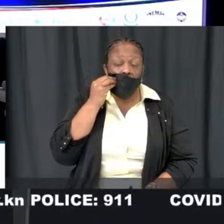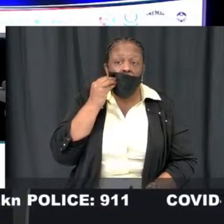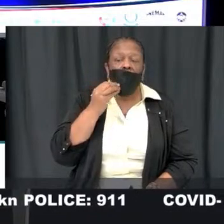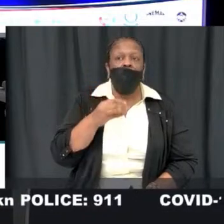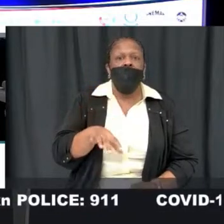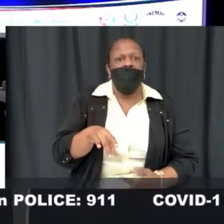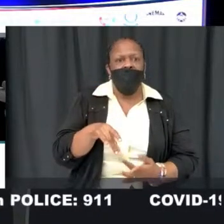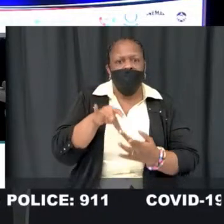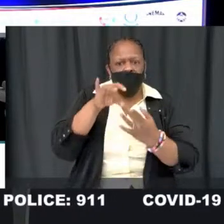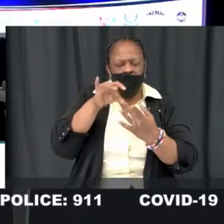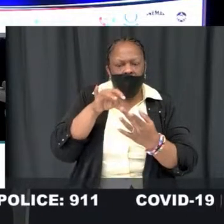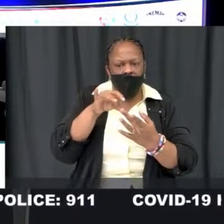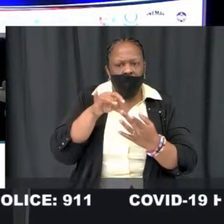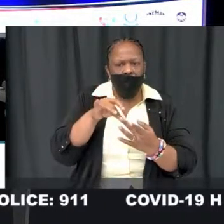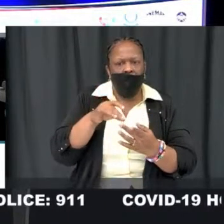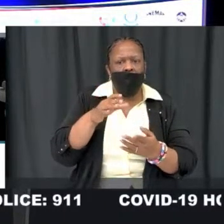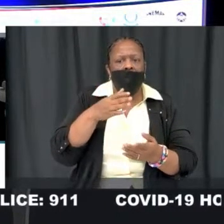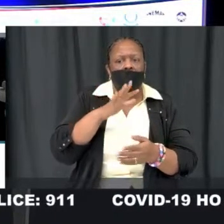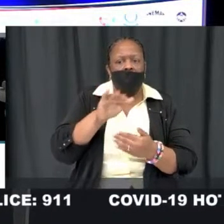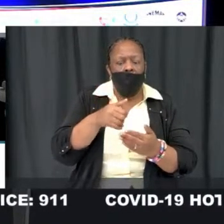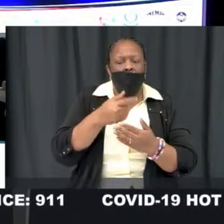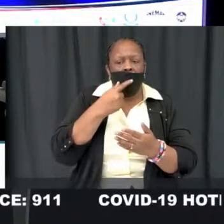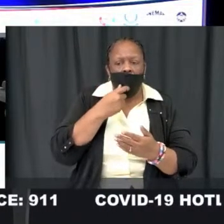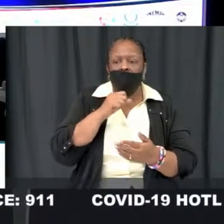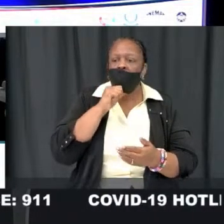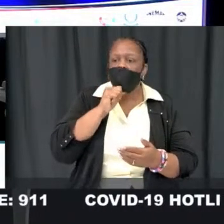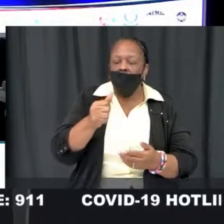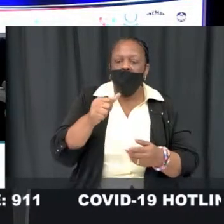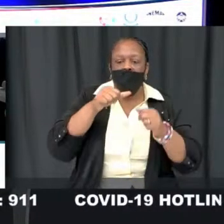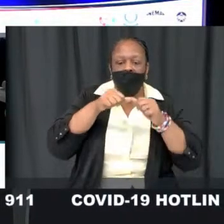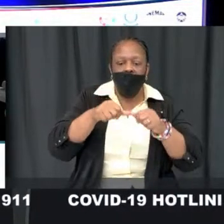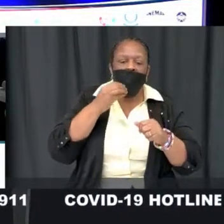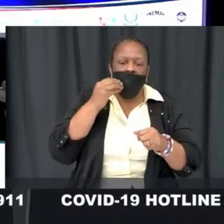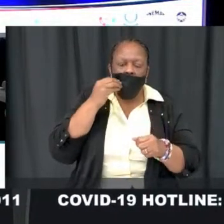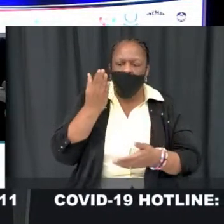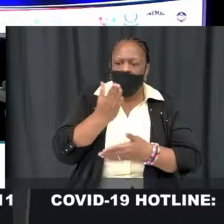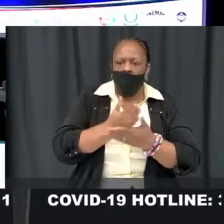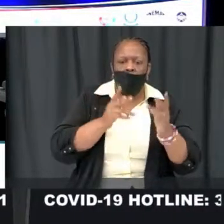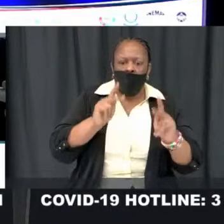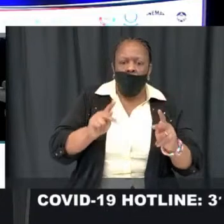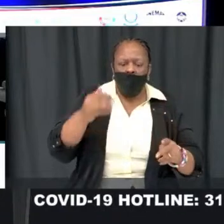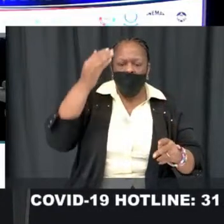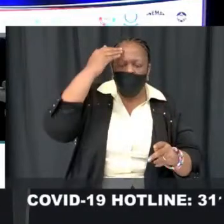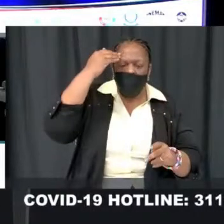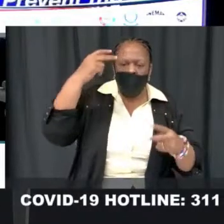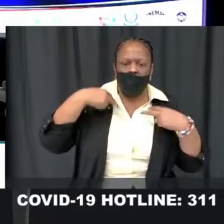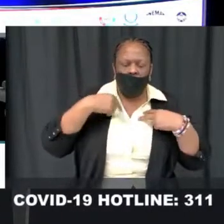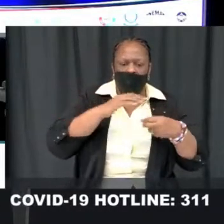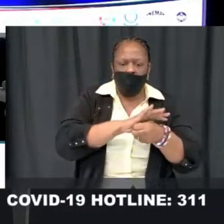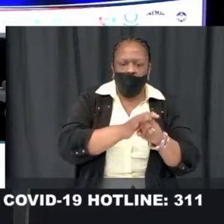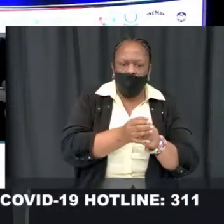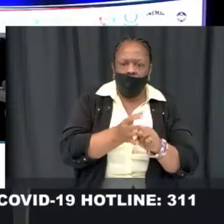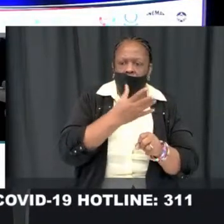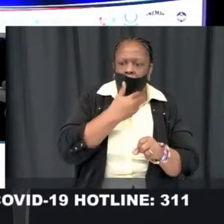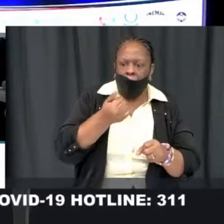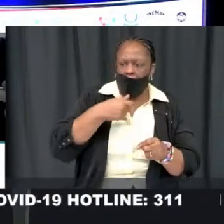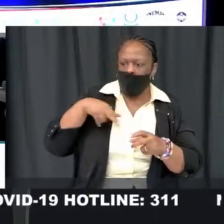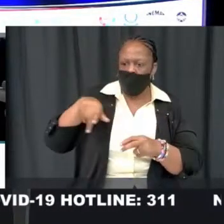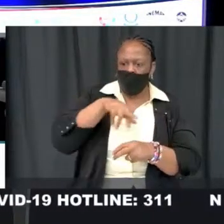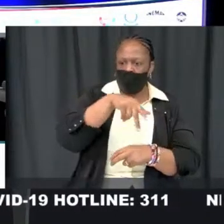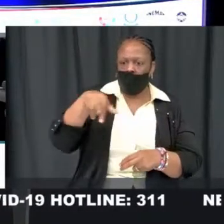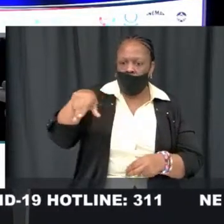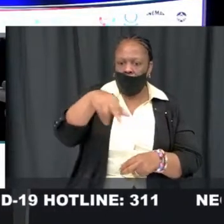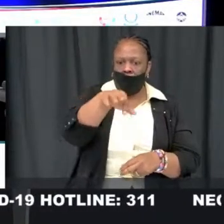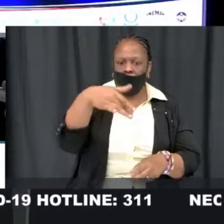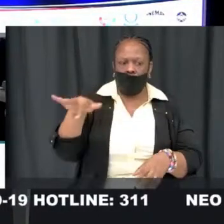misbehaving and not staying in. So by Monday, we are going to be ready to get all these persons out of their homes and